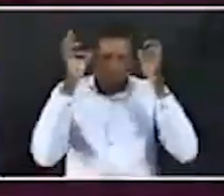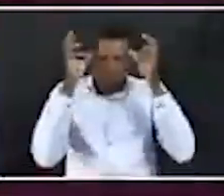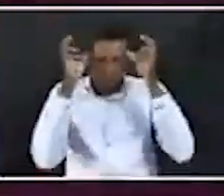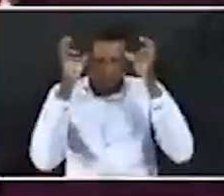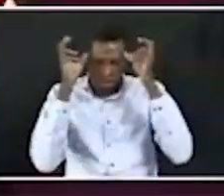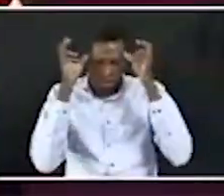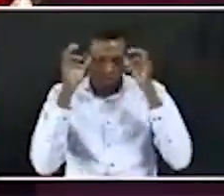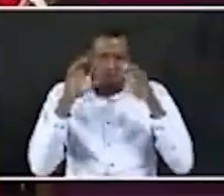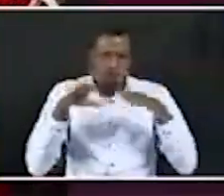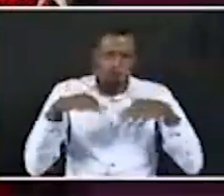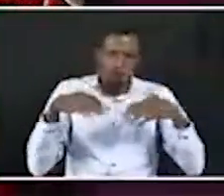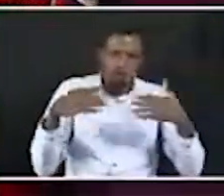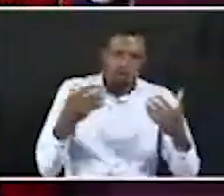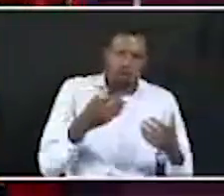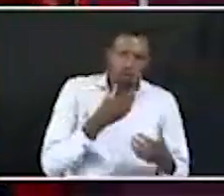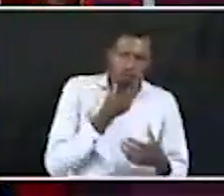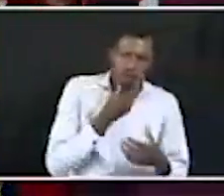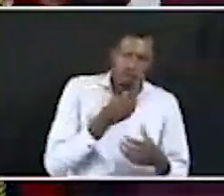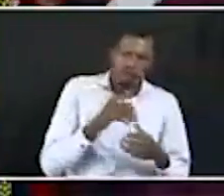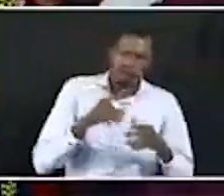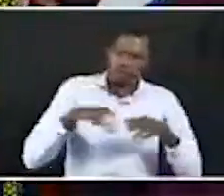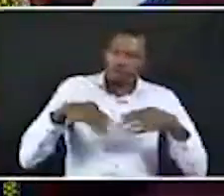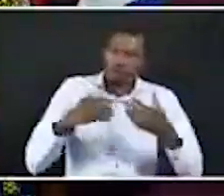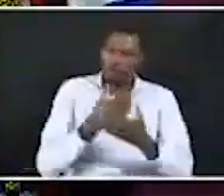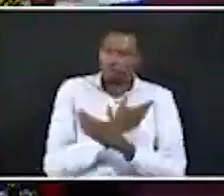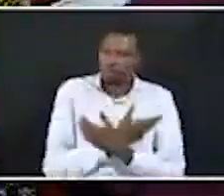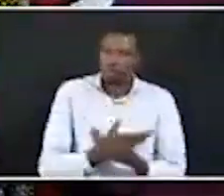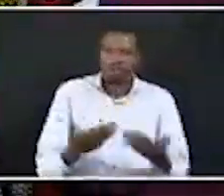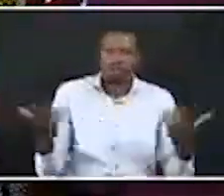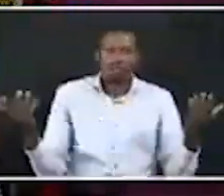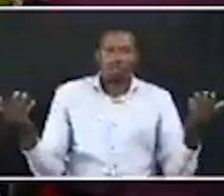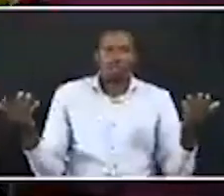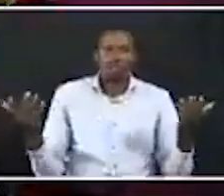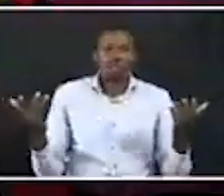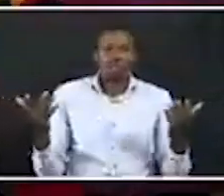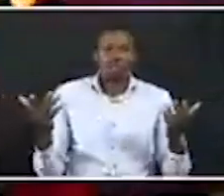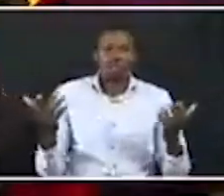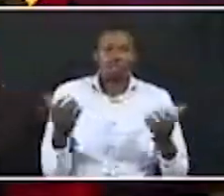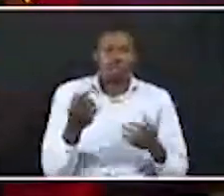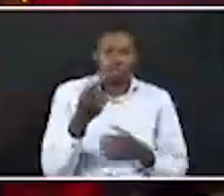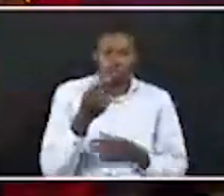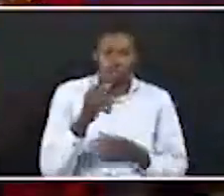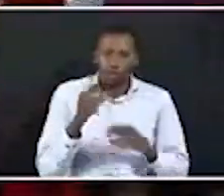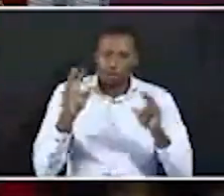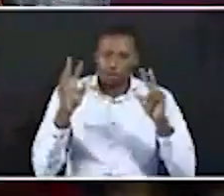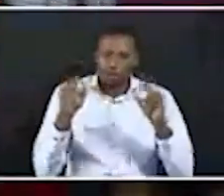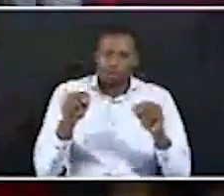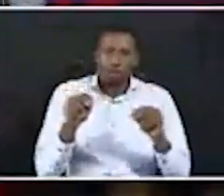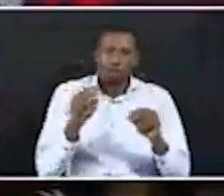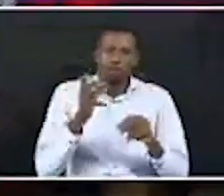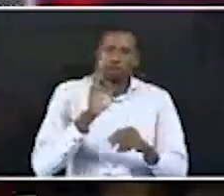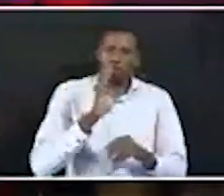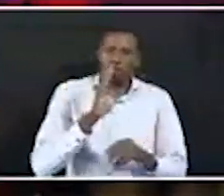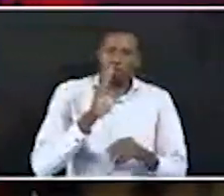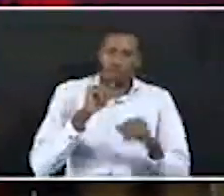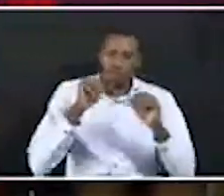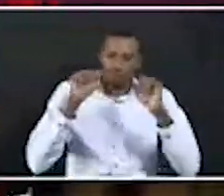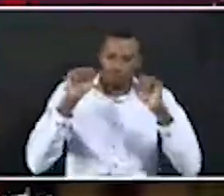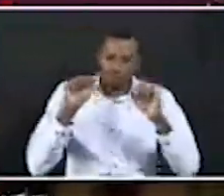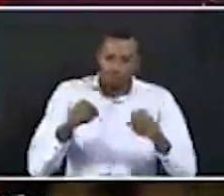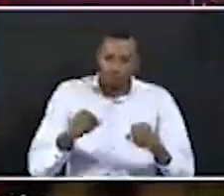or men or whatever it be, no water